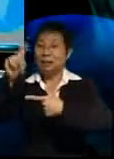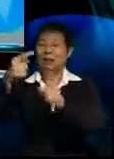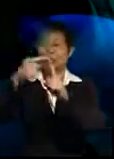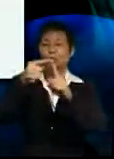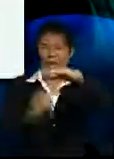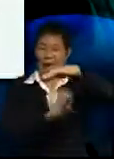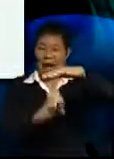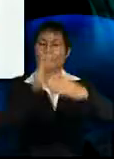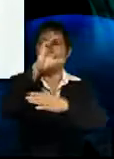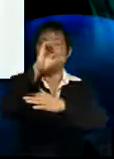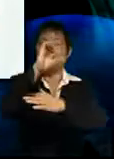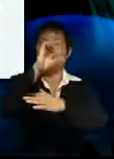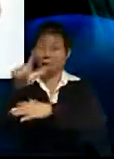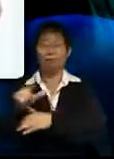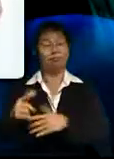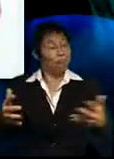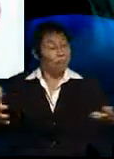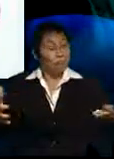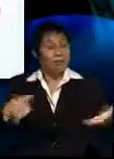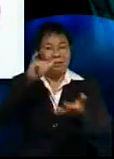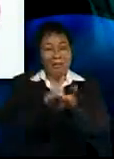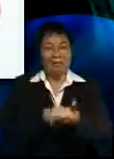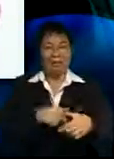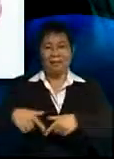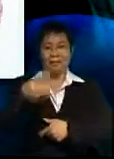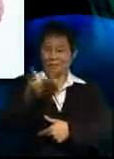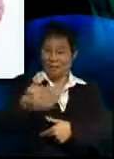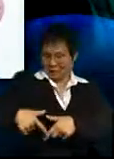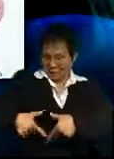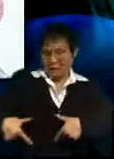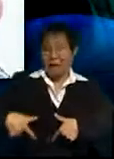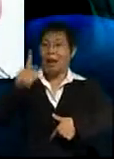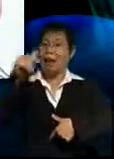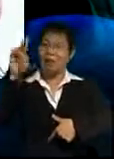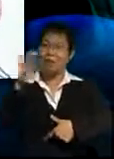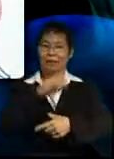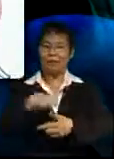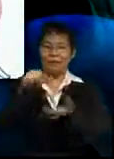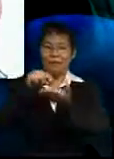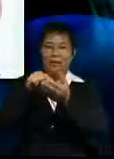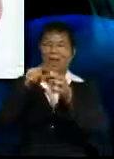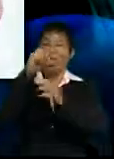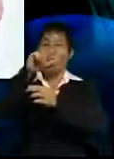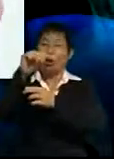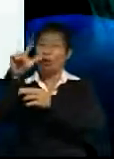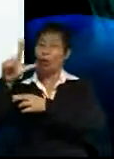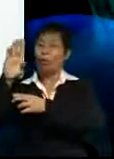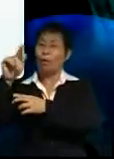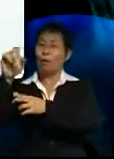alimentary canal. Well, that's the liver, that's the gallbladder, and finally the